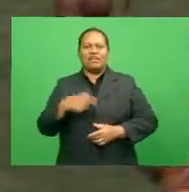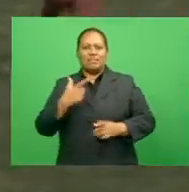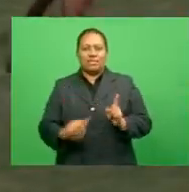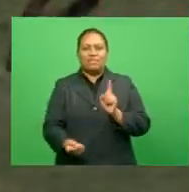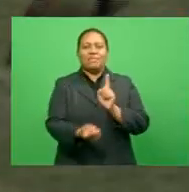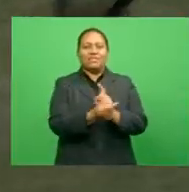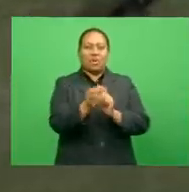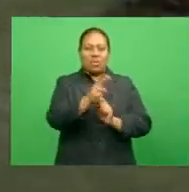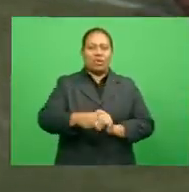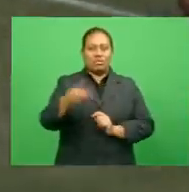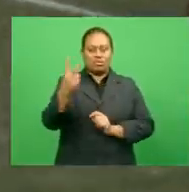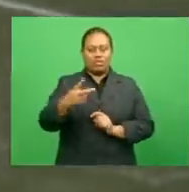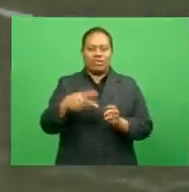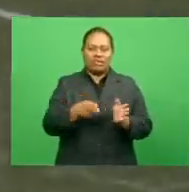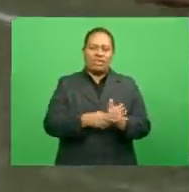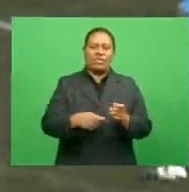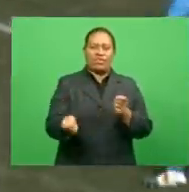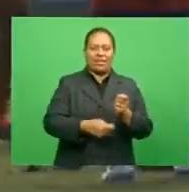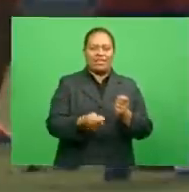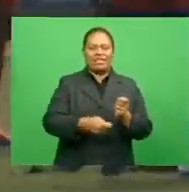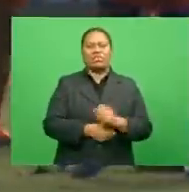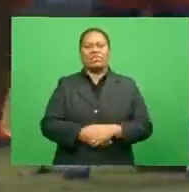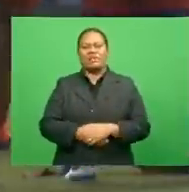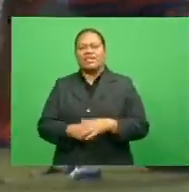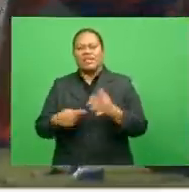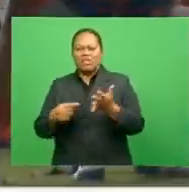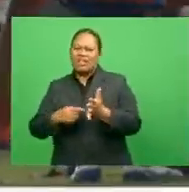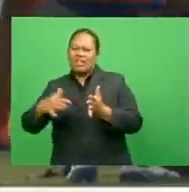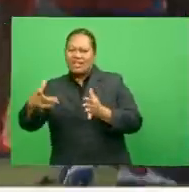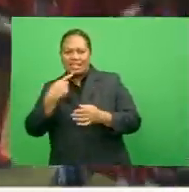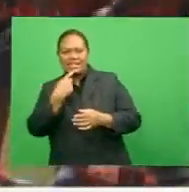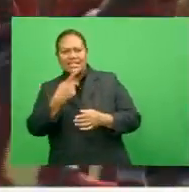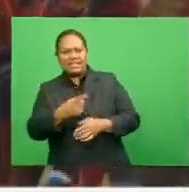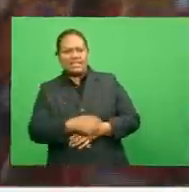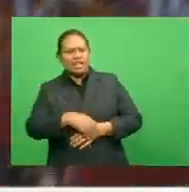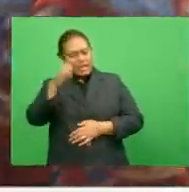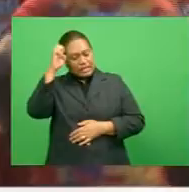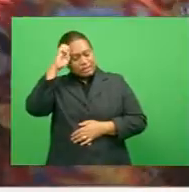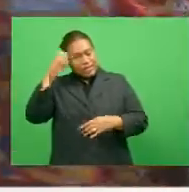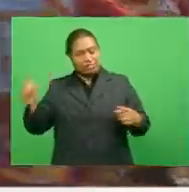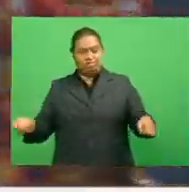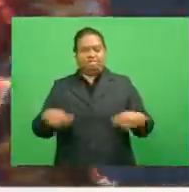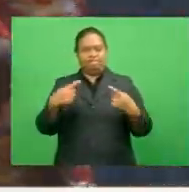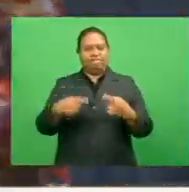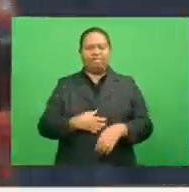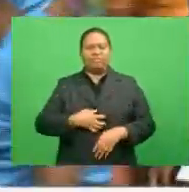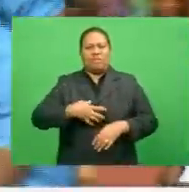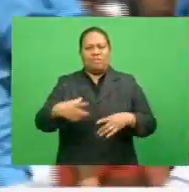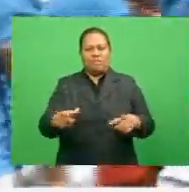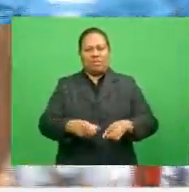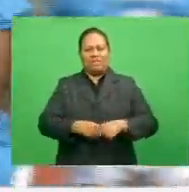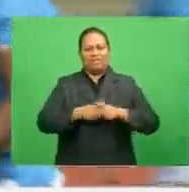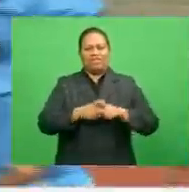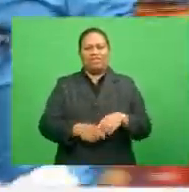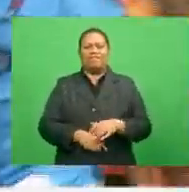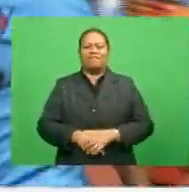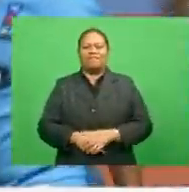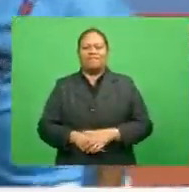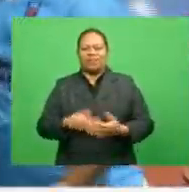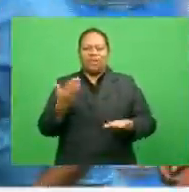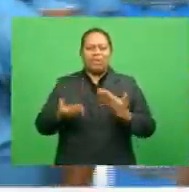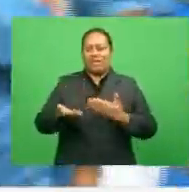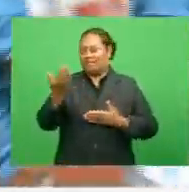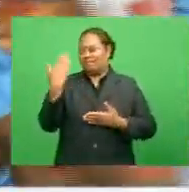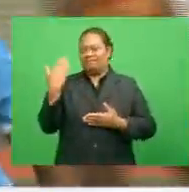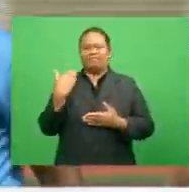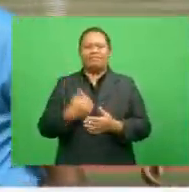in round 12 this week, young flanker Taniela Sandrungu says they expect competition to be more intense compared to when it started. The